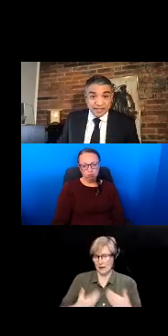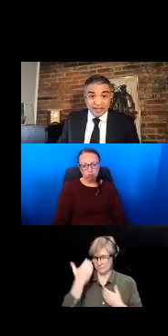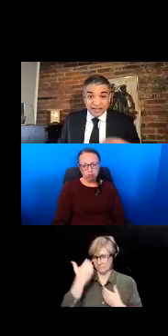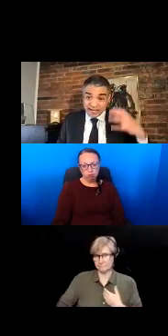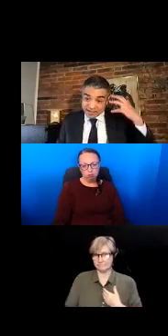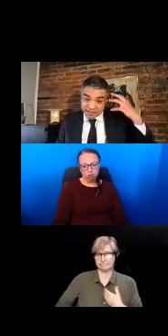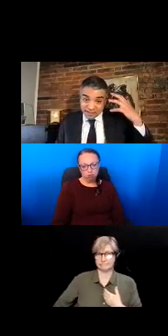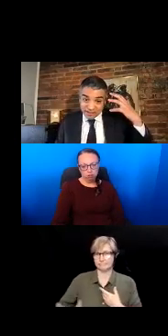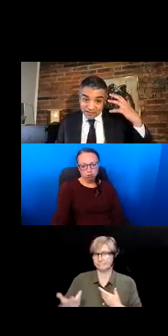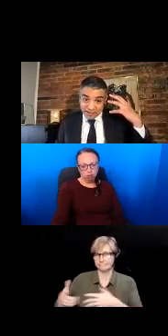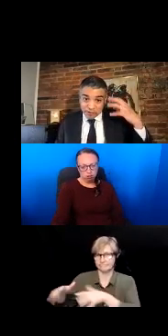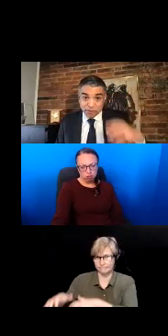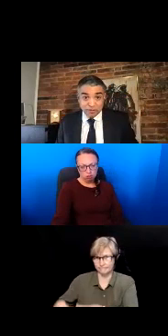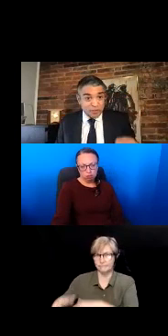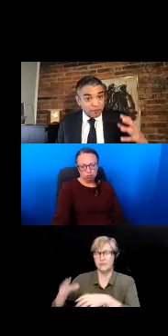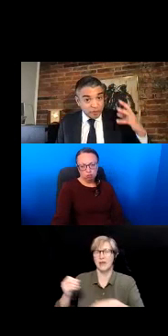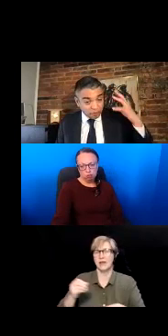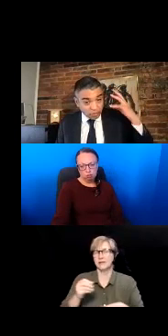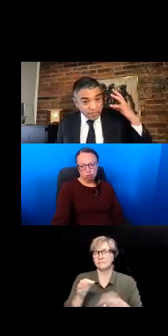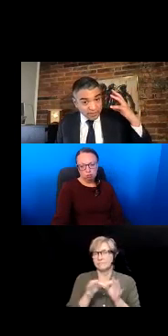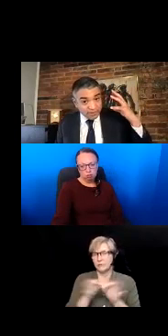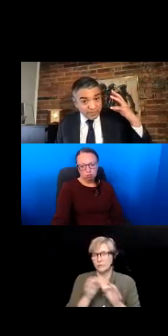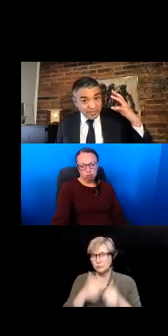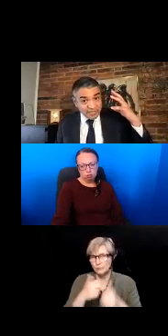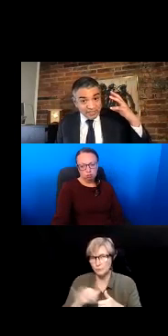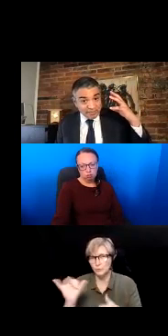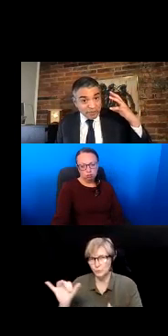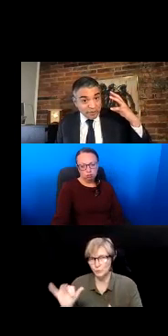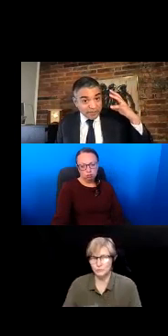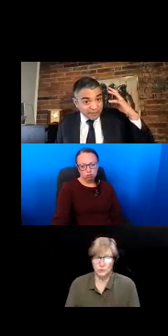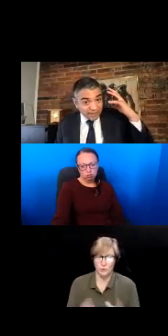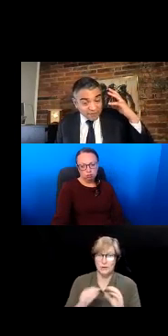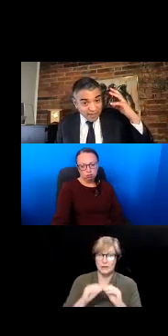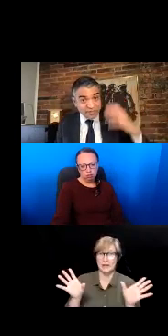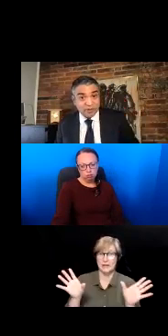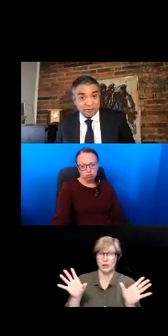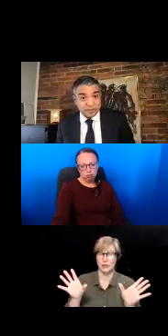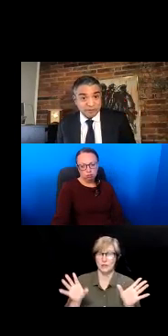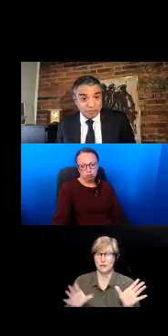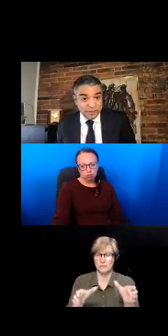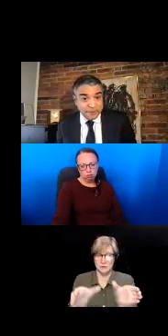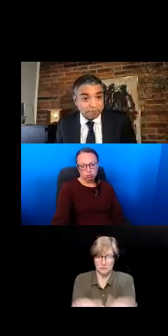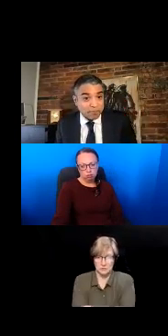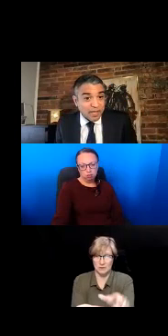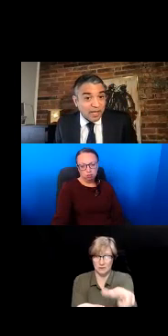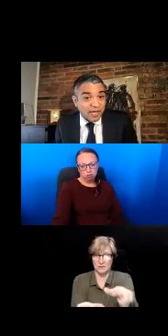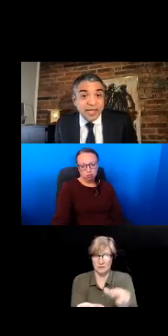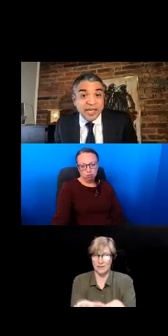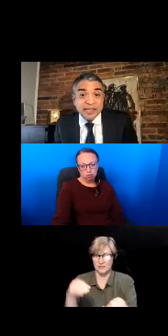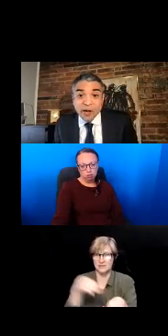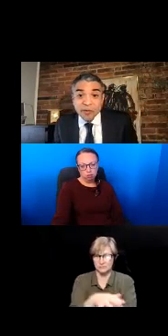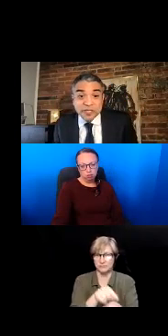body, and he's got a language problem. So, pretty clearly, he's got something going on the left hemisphere of his brain,